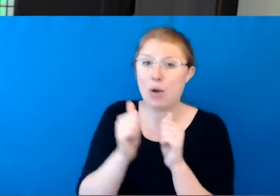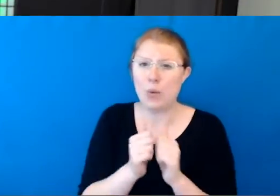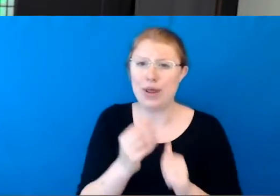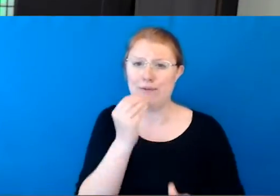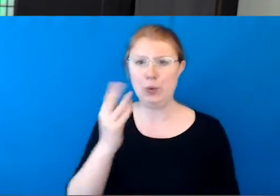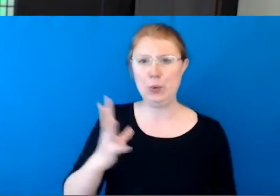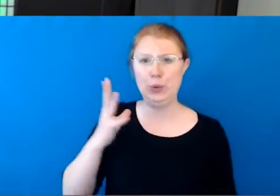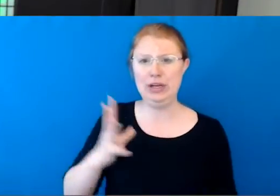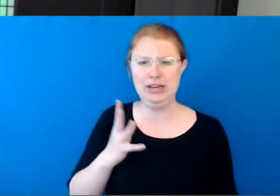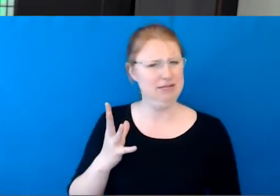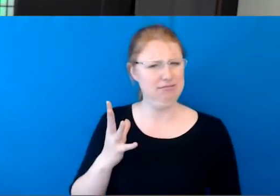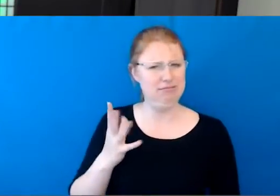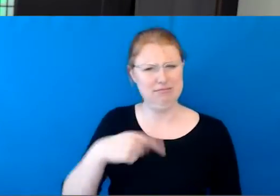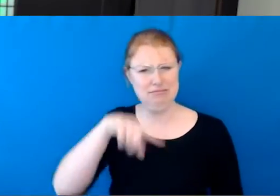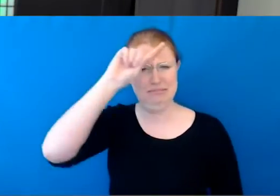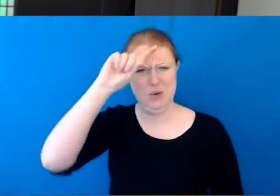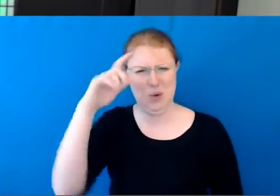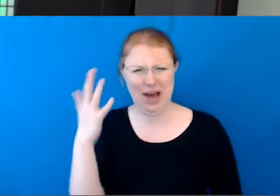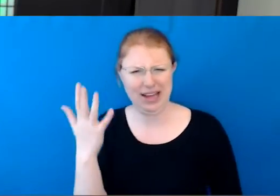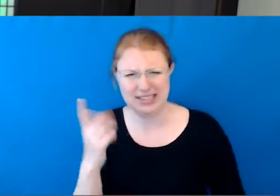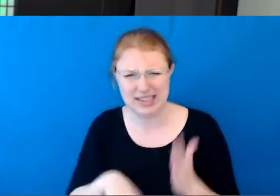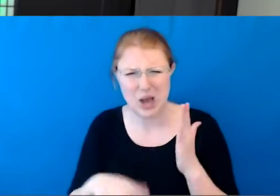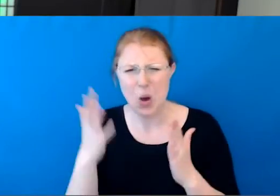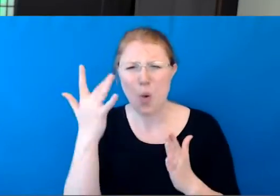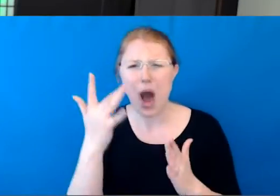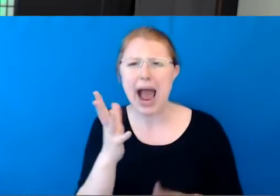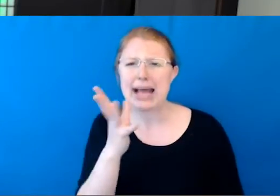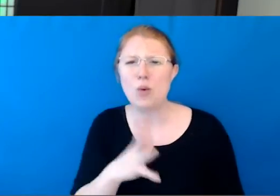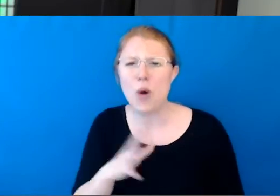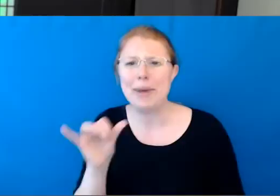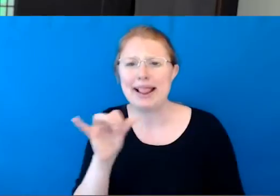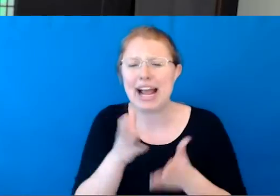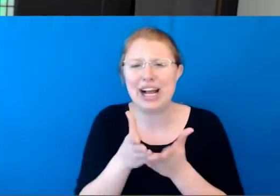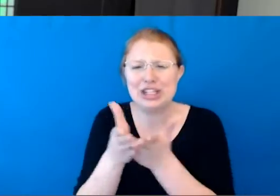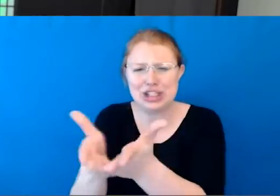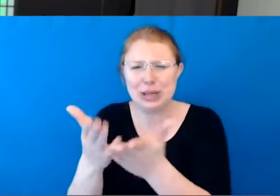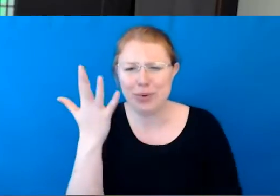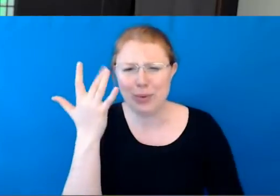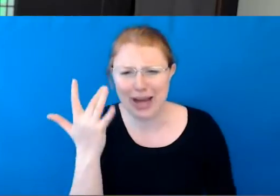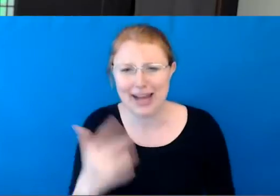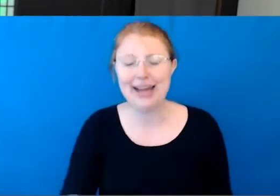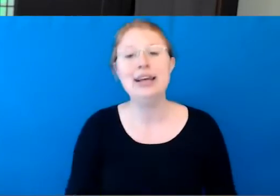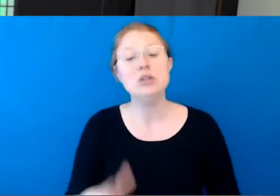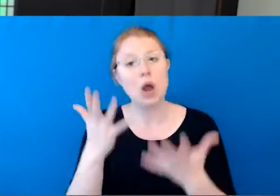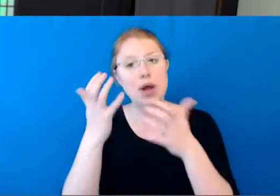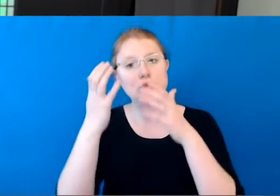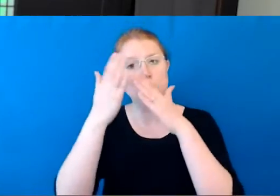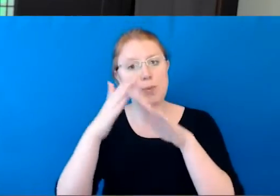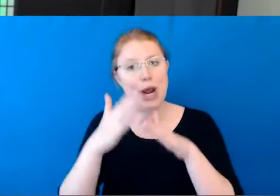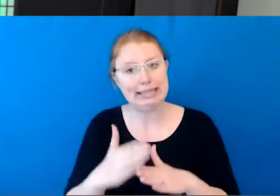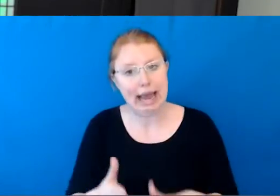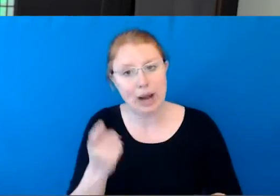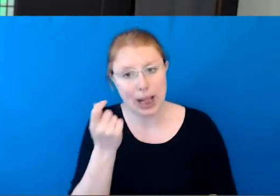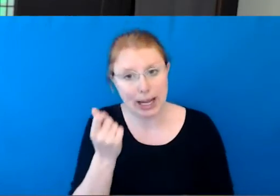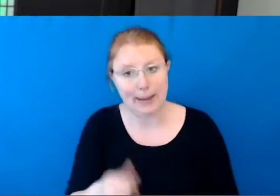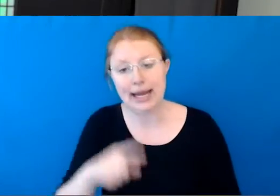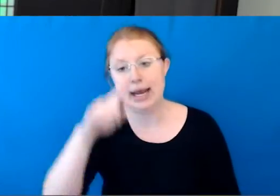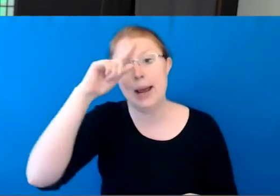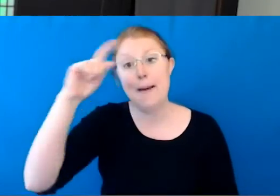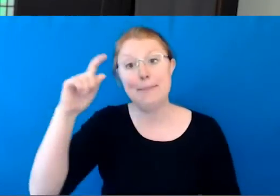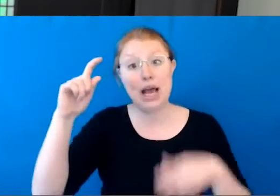why is a woman like a merchant ship? But let's kind of break this down a little bit, because what this series of scriptures is referring to is